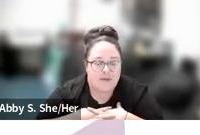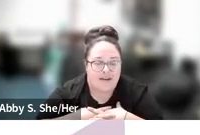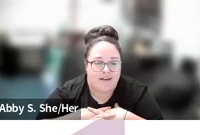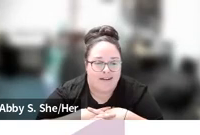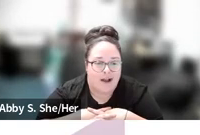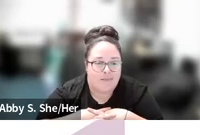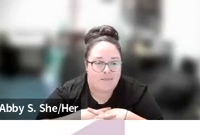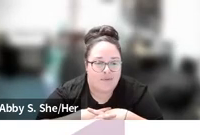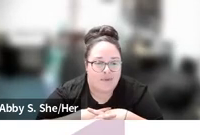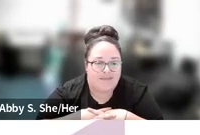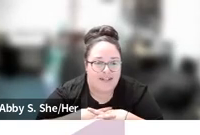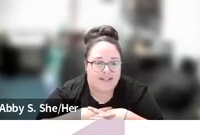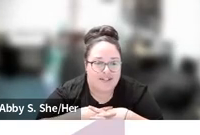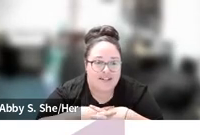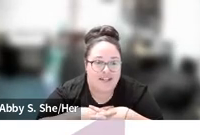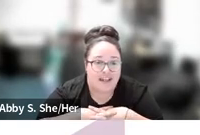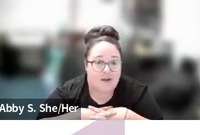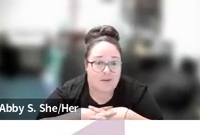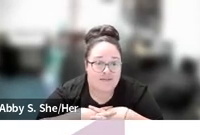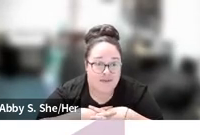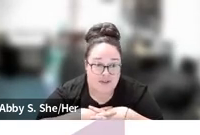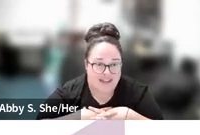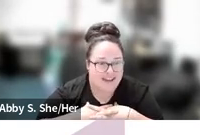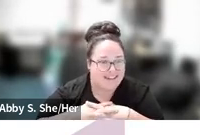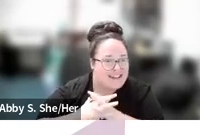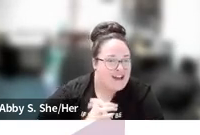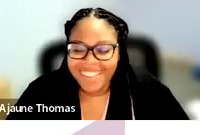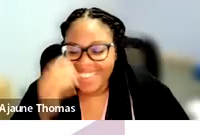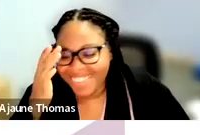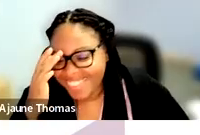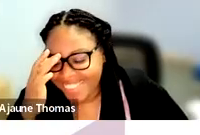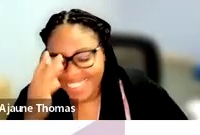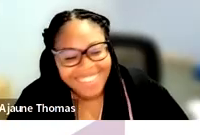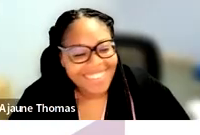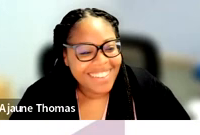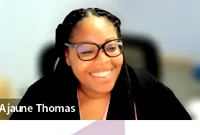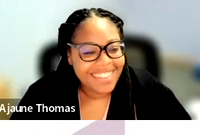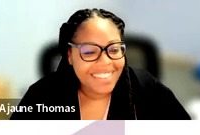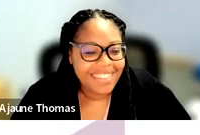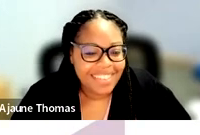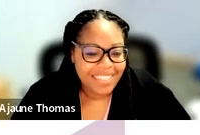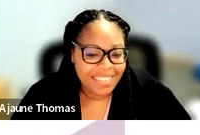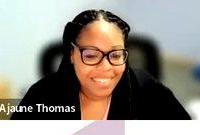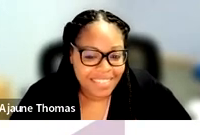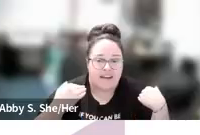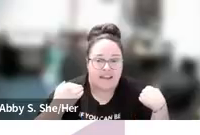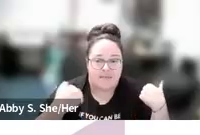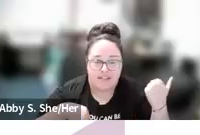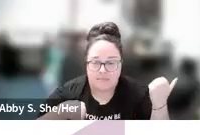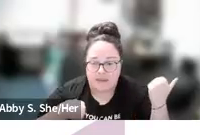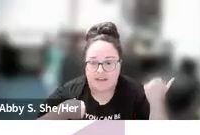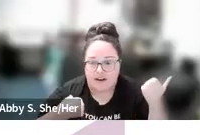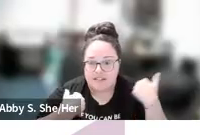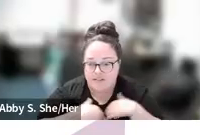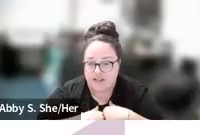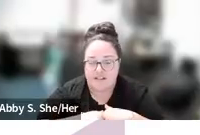who was better, which Ajaune and I could go back and forth all day on. But another thing is that at